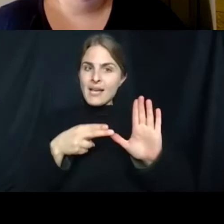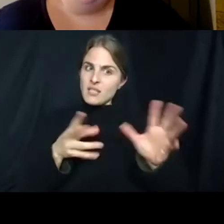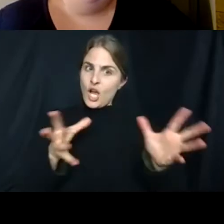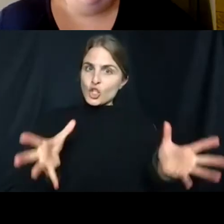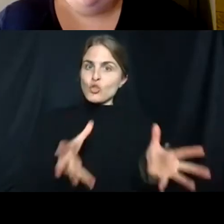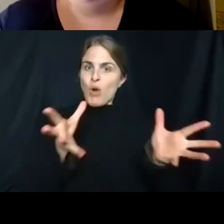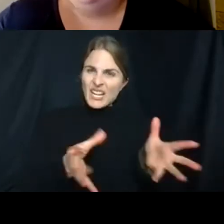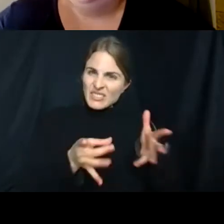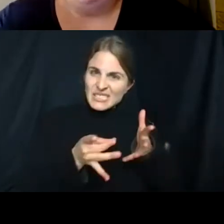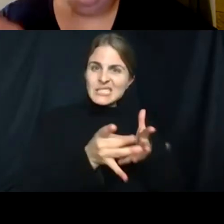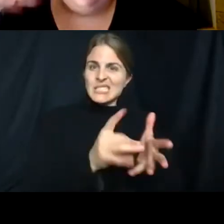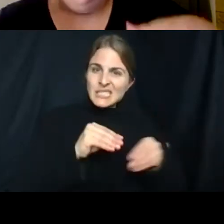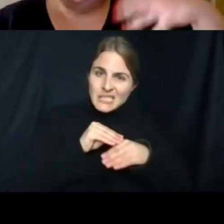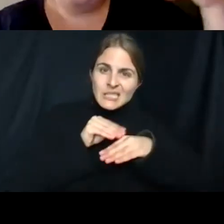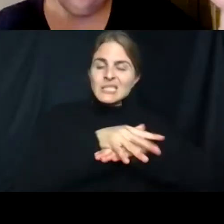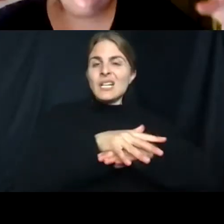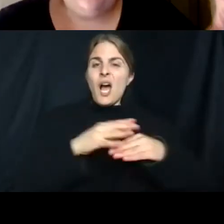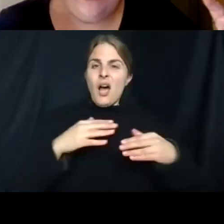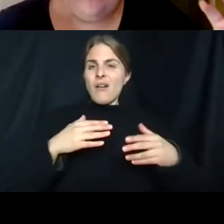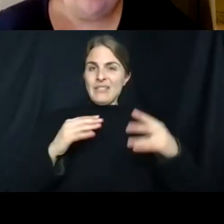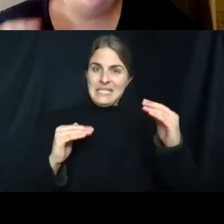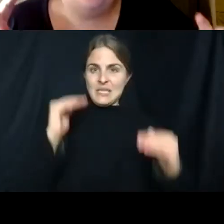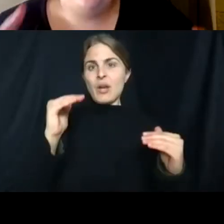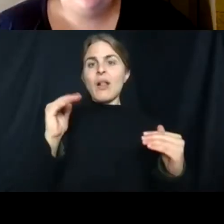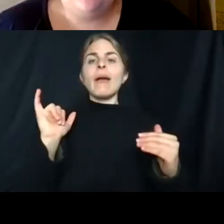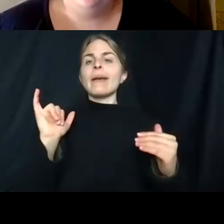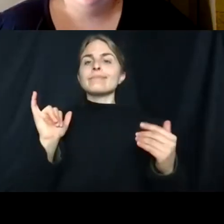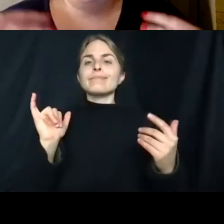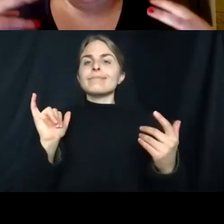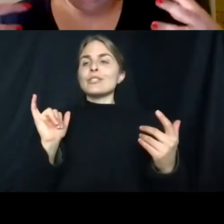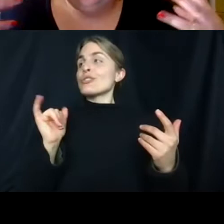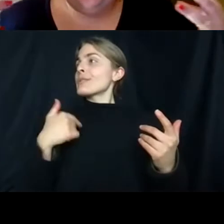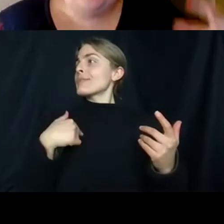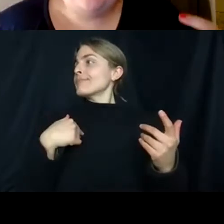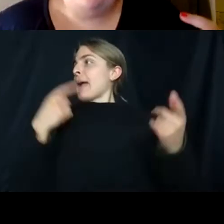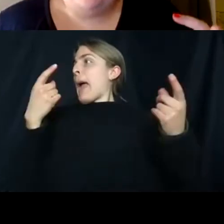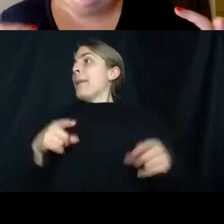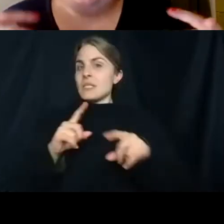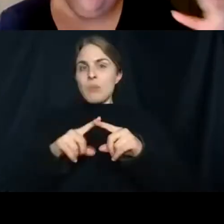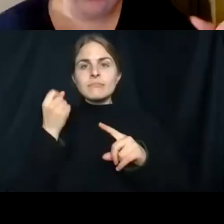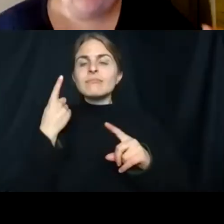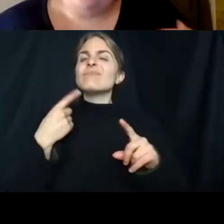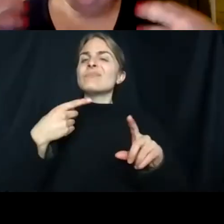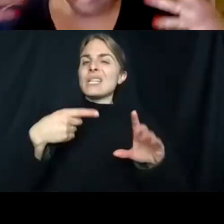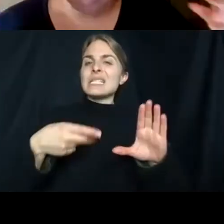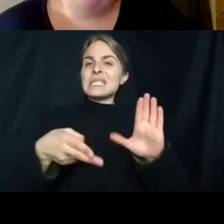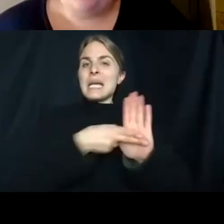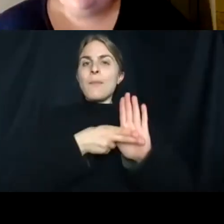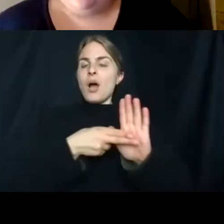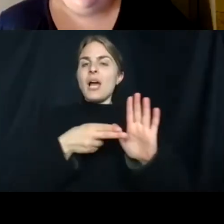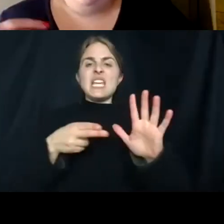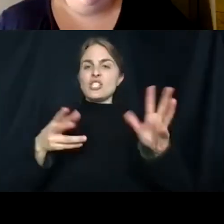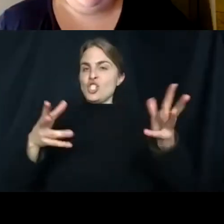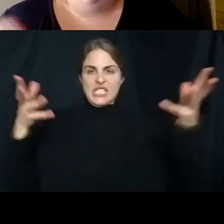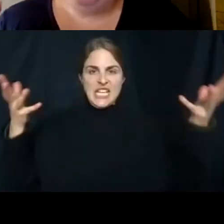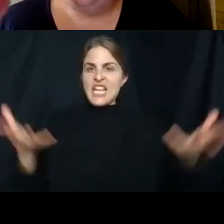just talk about it as if it's just sort of amorphous and in the air. And to an extent, stigma is something that's ambient. It's all over us.